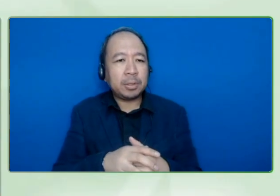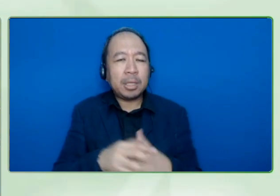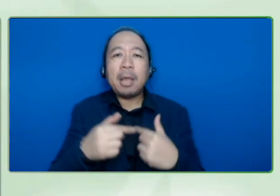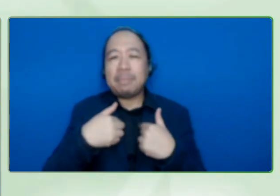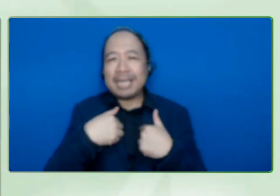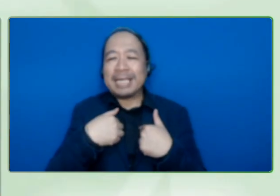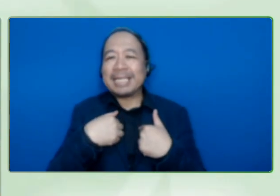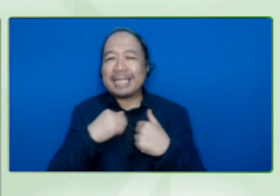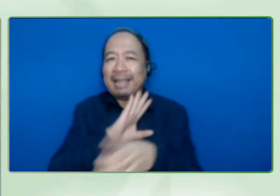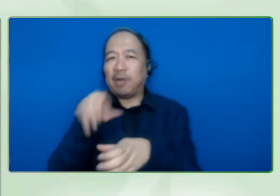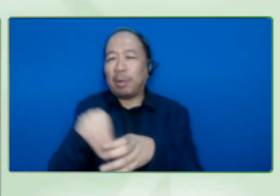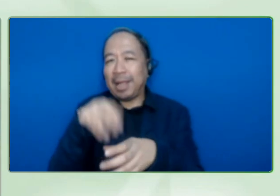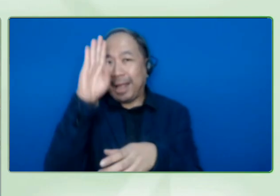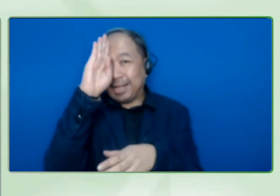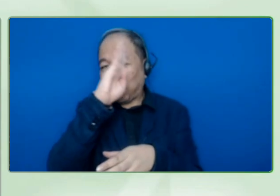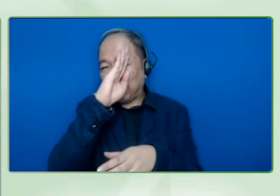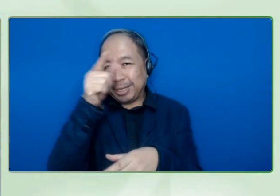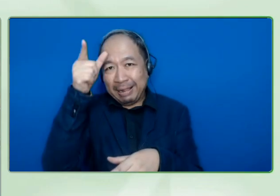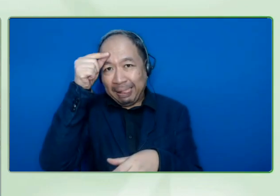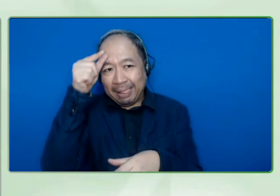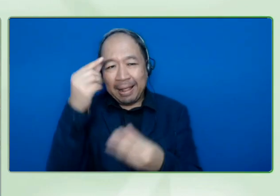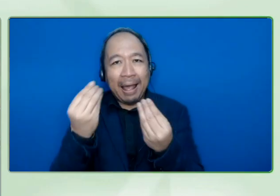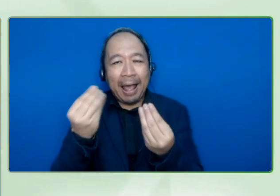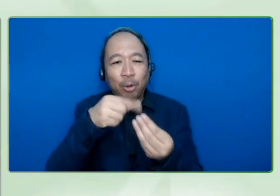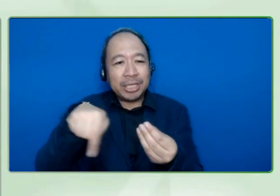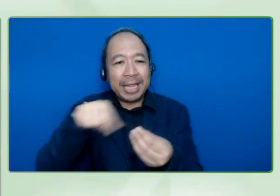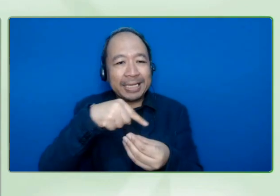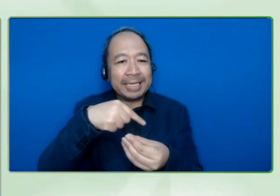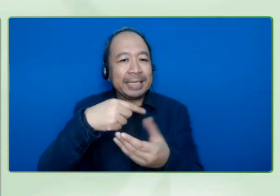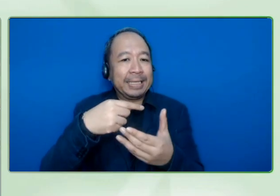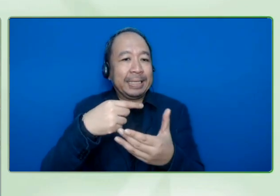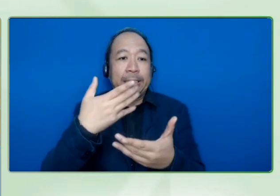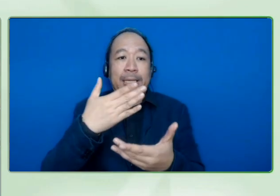very little knowledge of how the actual Not good word enough, yeah. functions. But